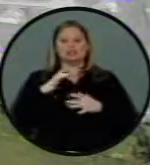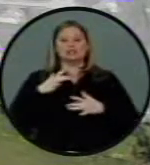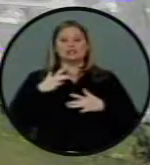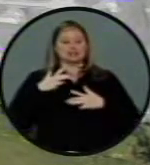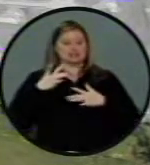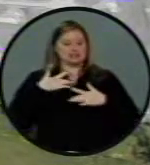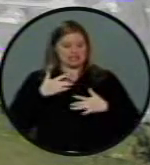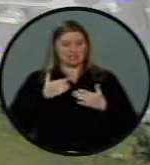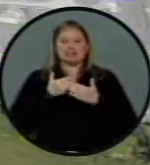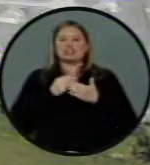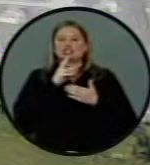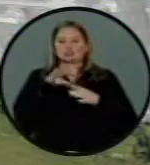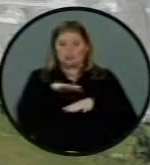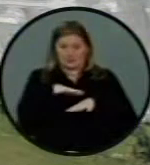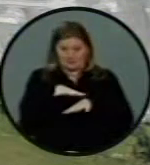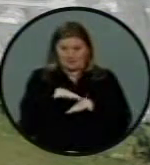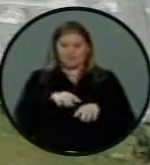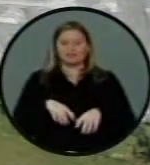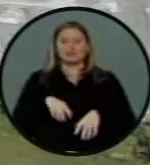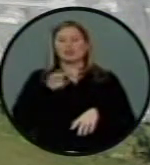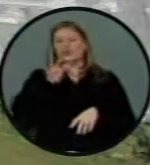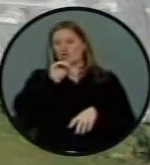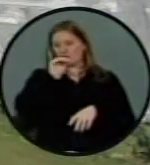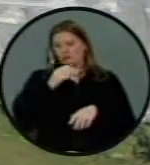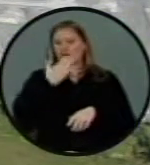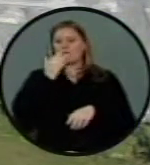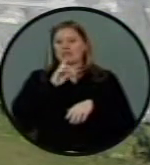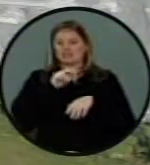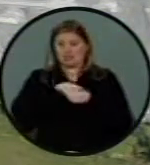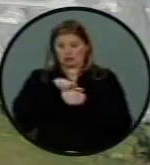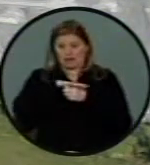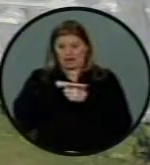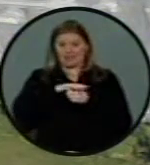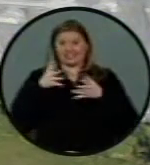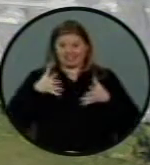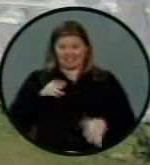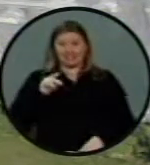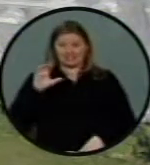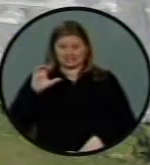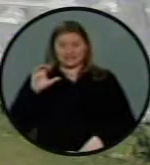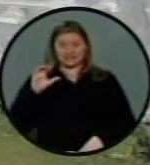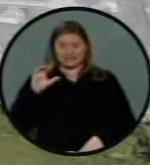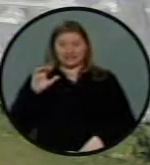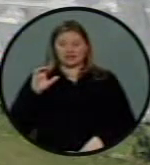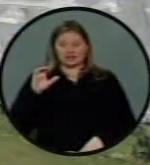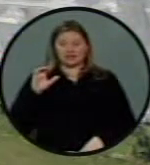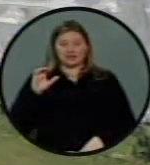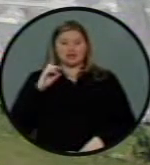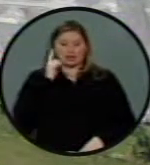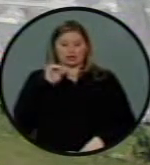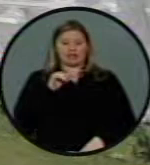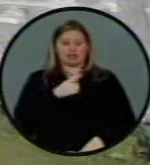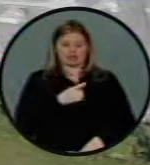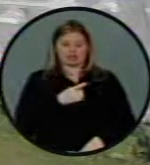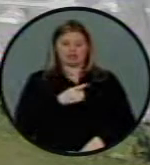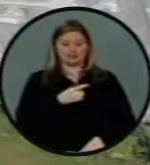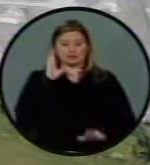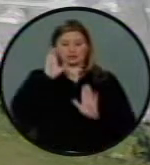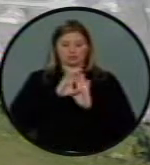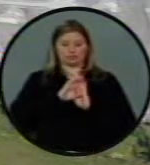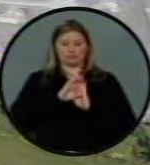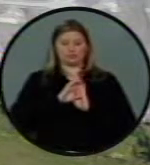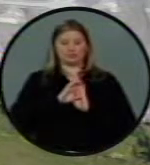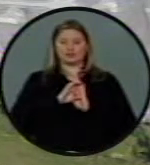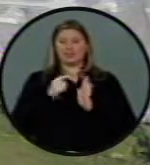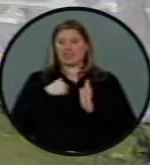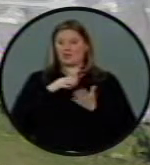be along these stream corridors. About 40% of the best natural areas we have left in Kansas City are in places that look like this. And one of the